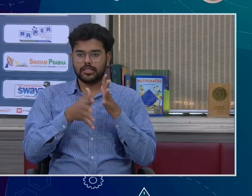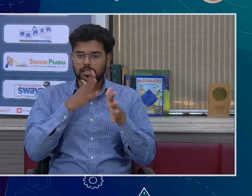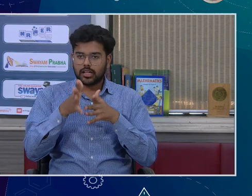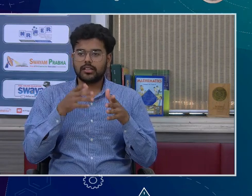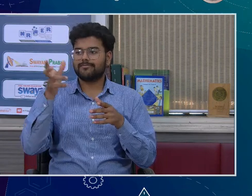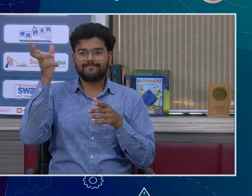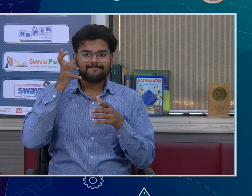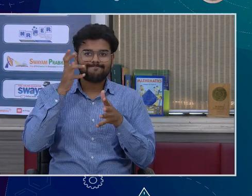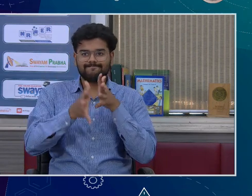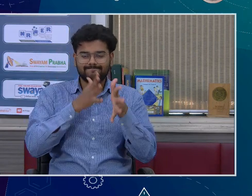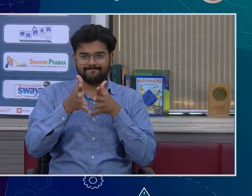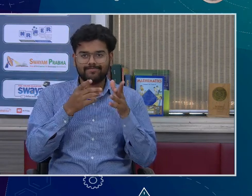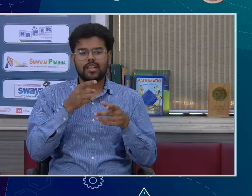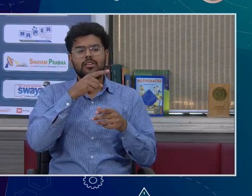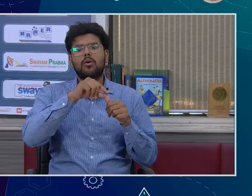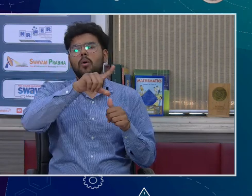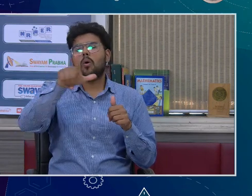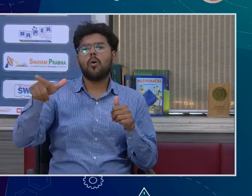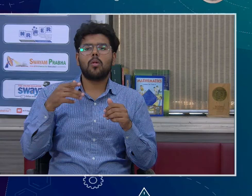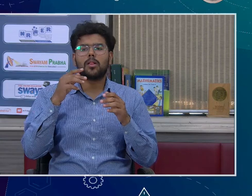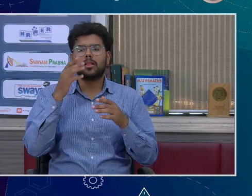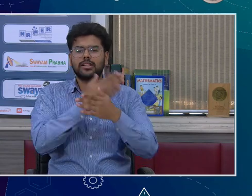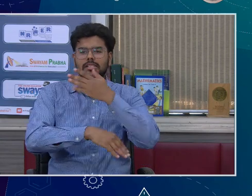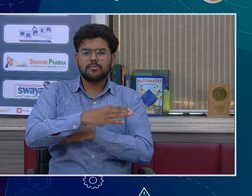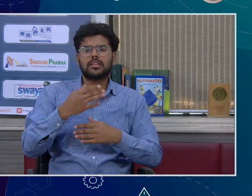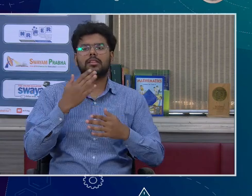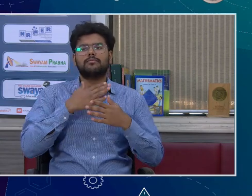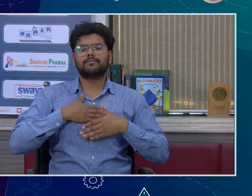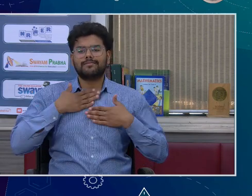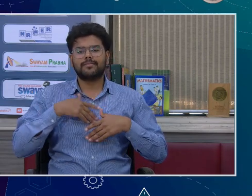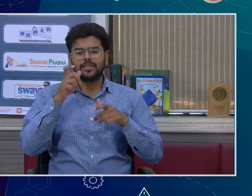that everybody can enjoy the story at the same time. All right.